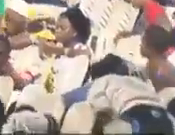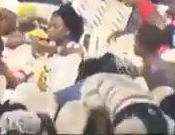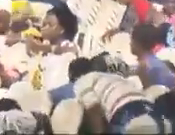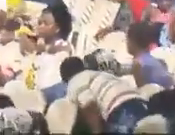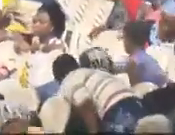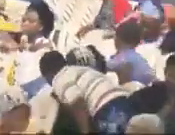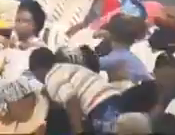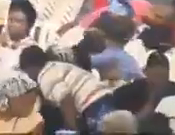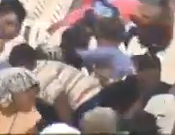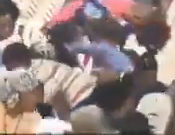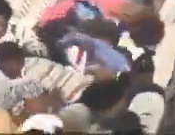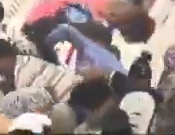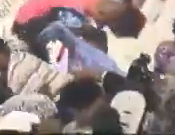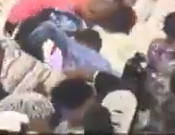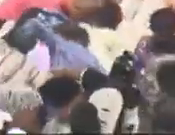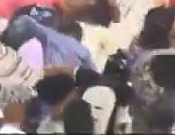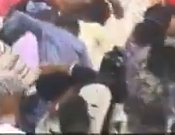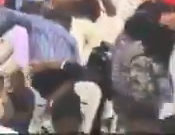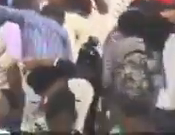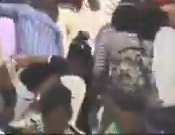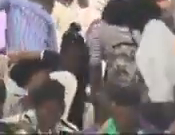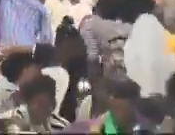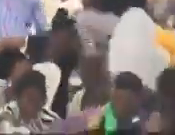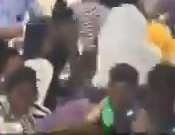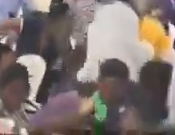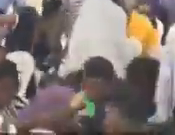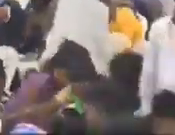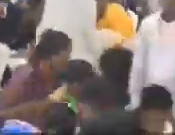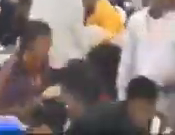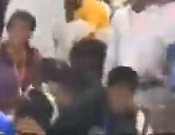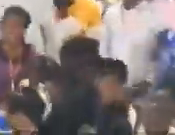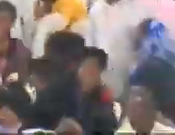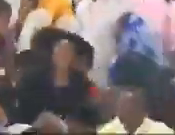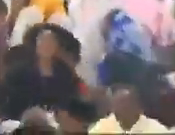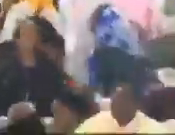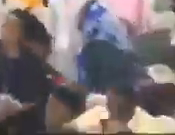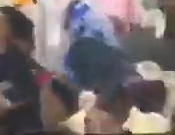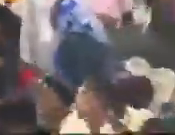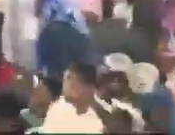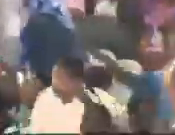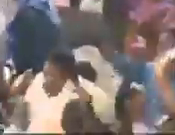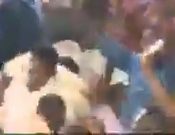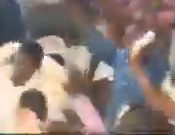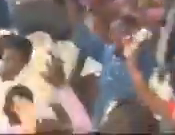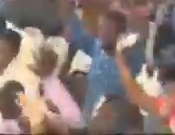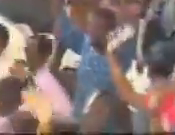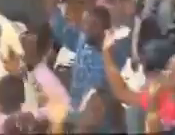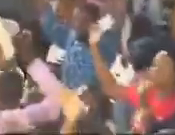Amen. Let someone shout hallelujah.